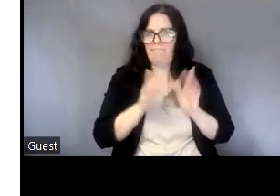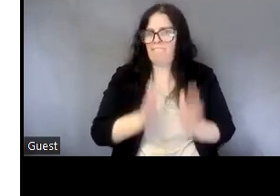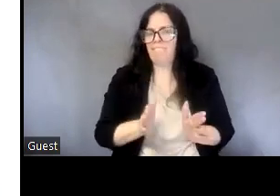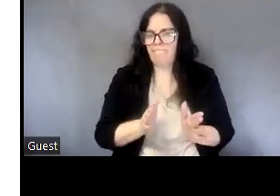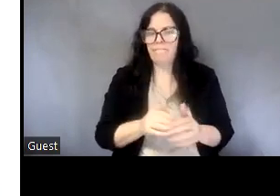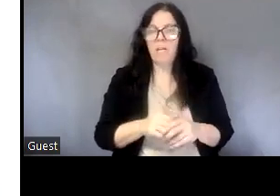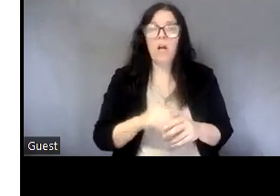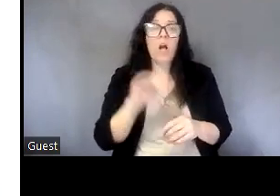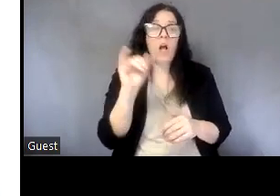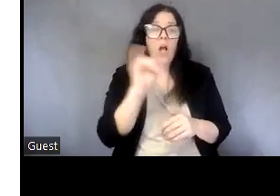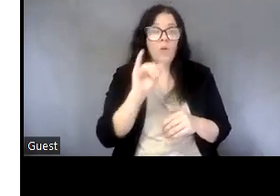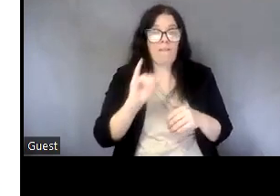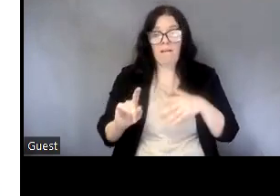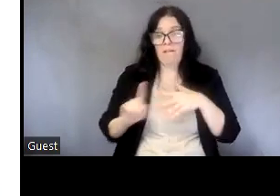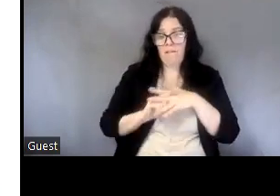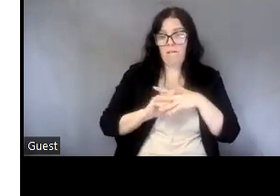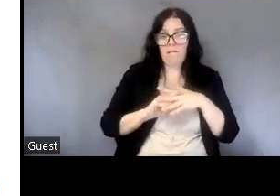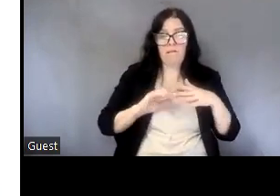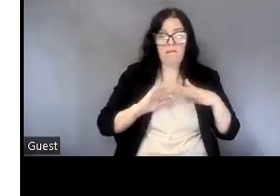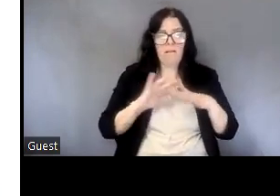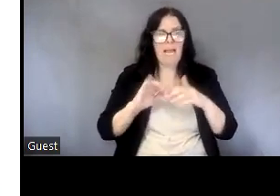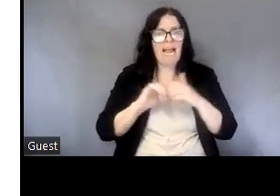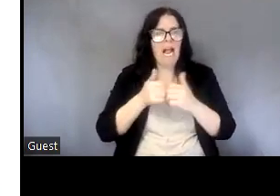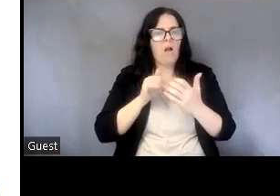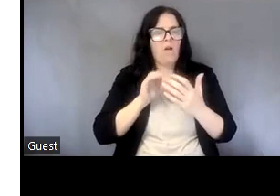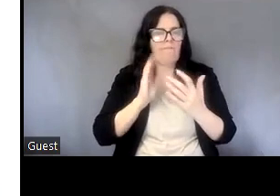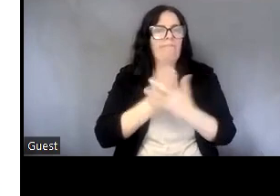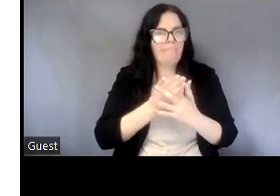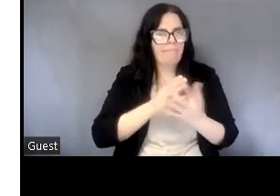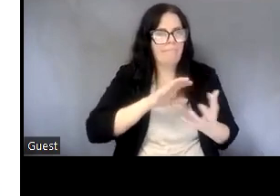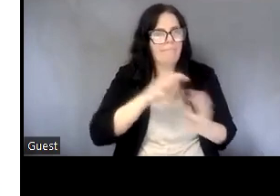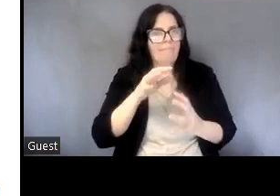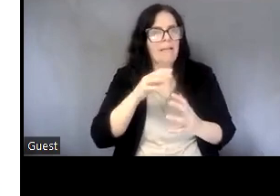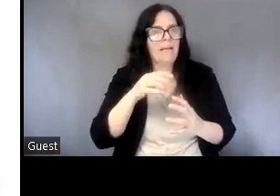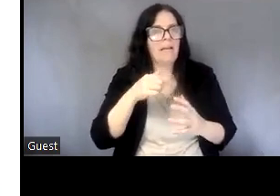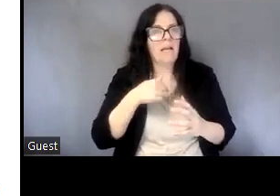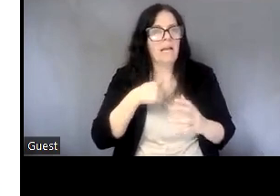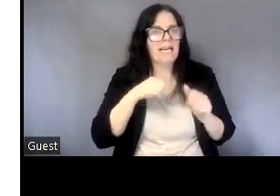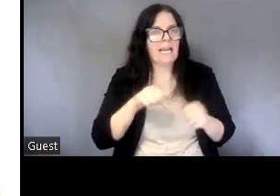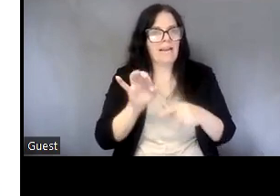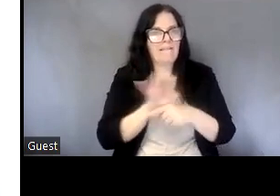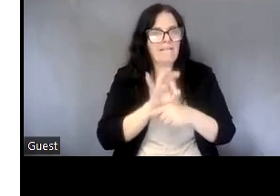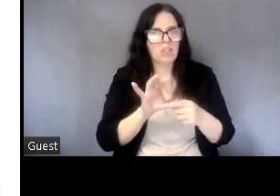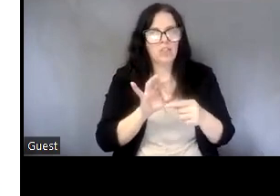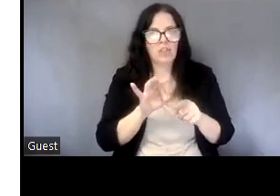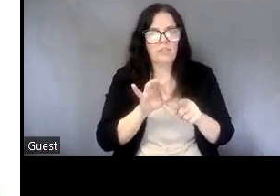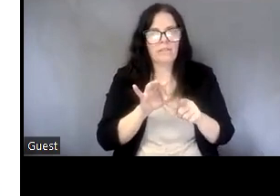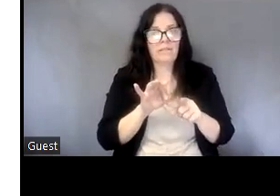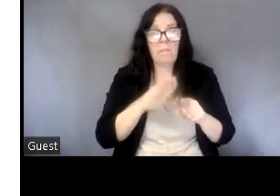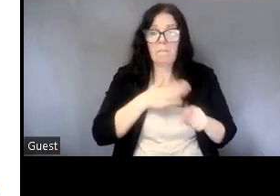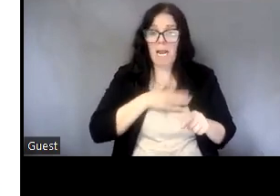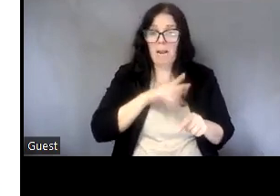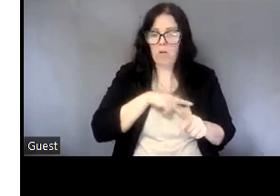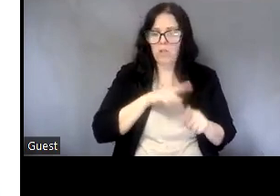it interfere with this individual being able to function from a personal aspect within, the confines